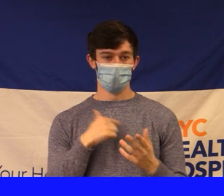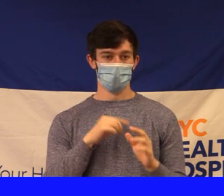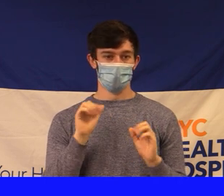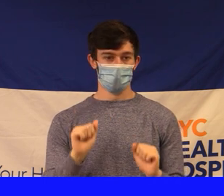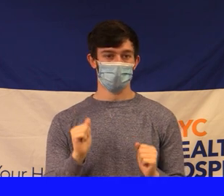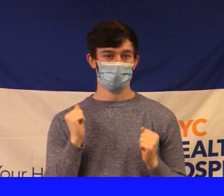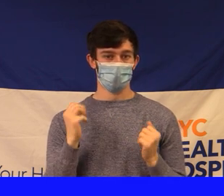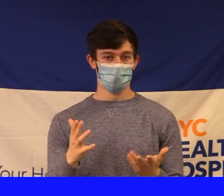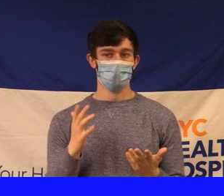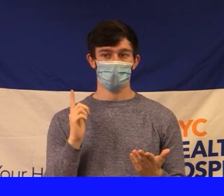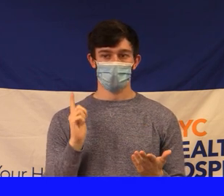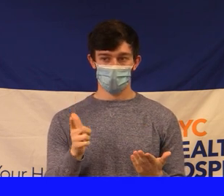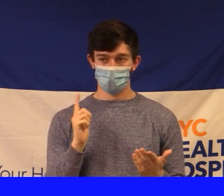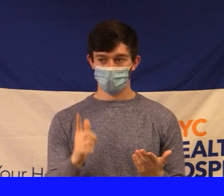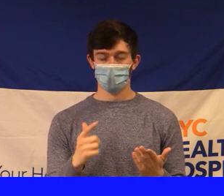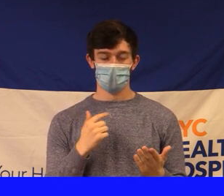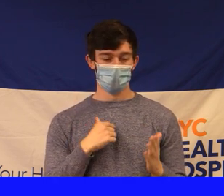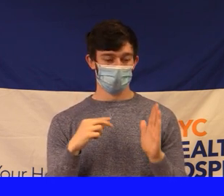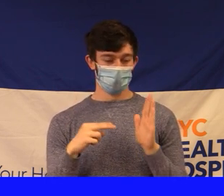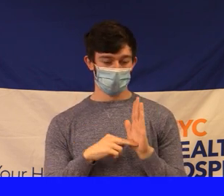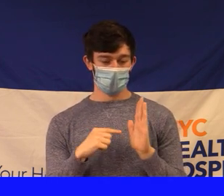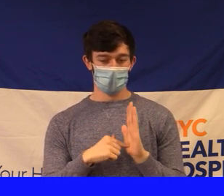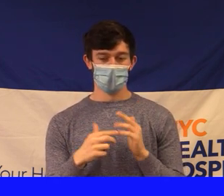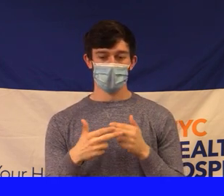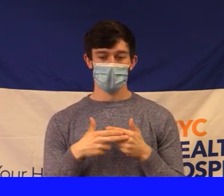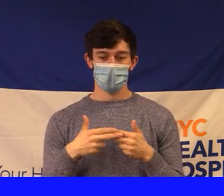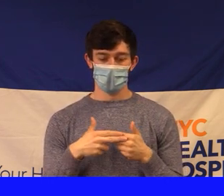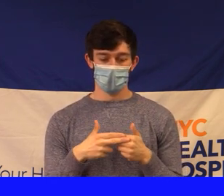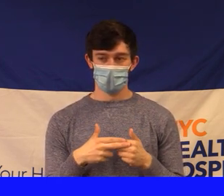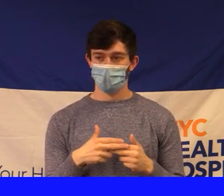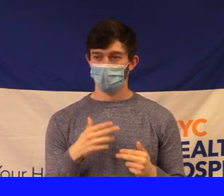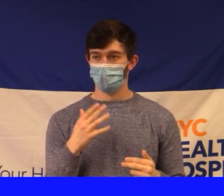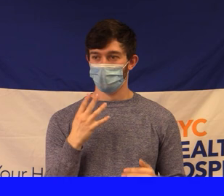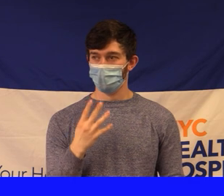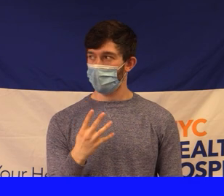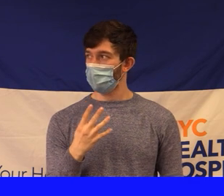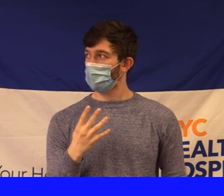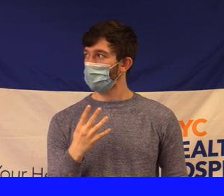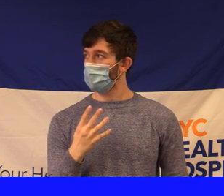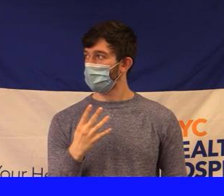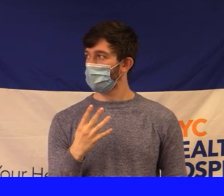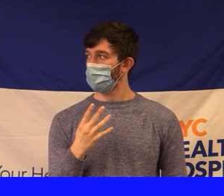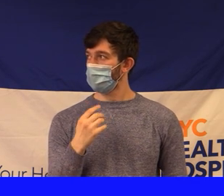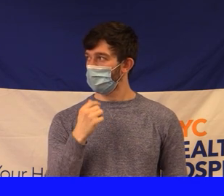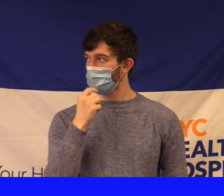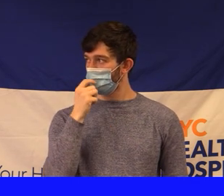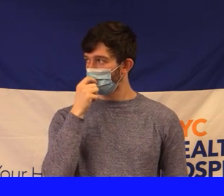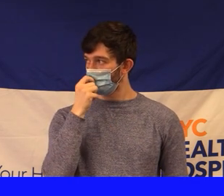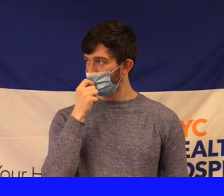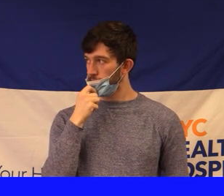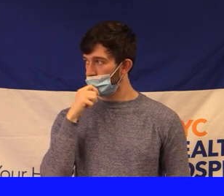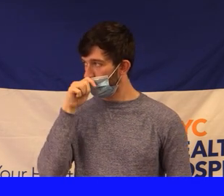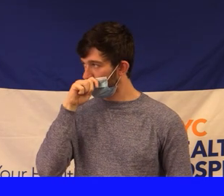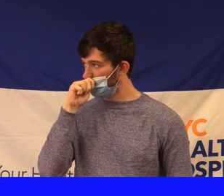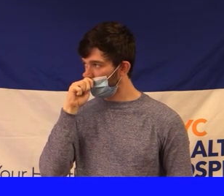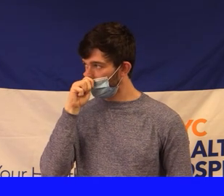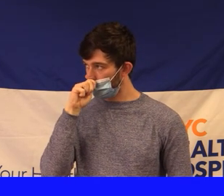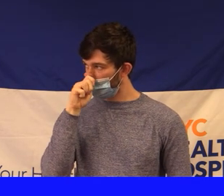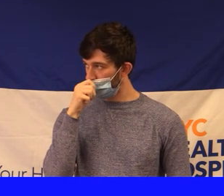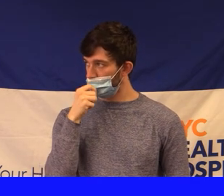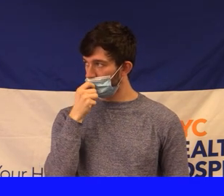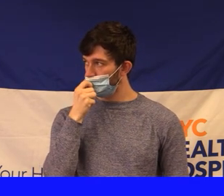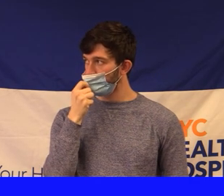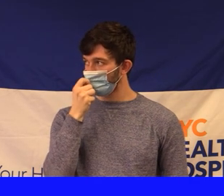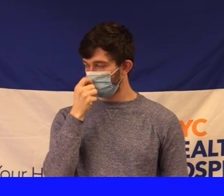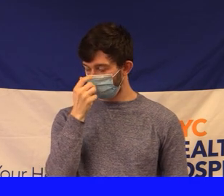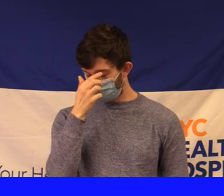on implementation. I'm looking at slide 4, where there are like 9 points there of the benefits of doing that. Although you don't need to prove that this works, you